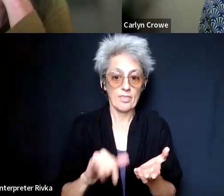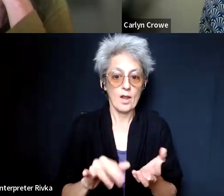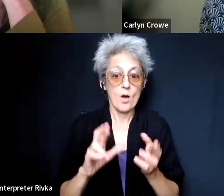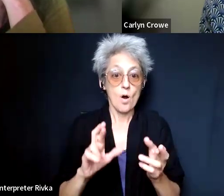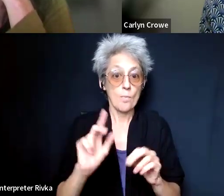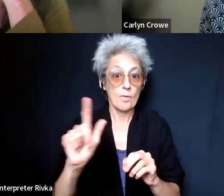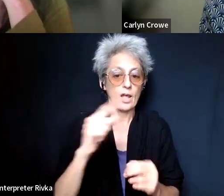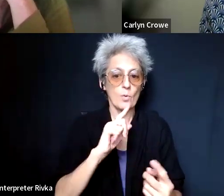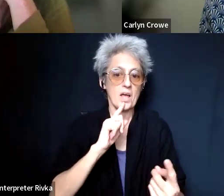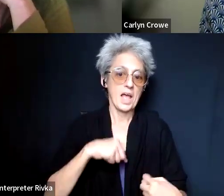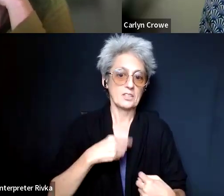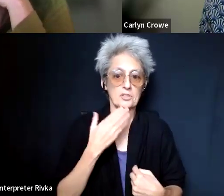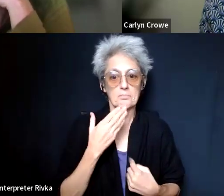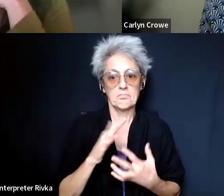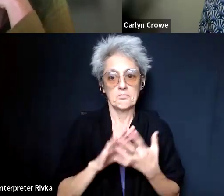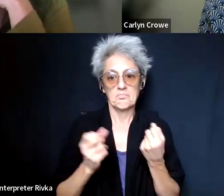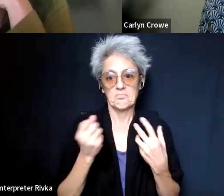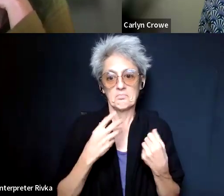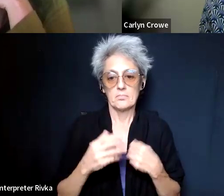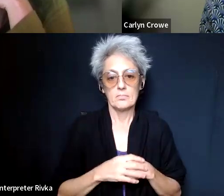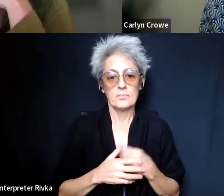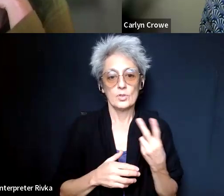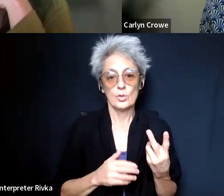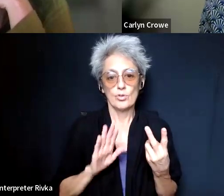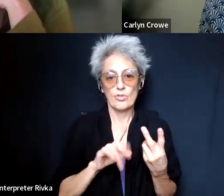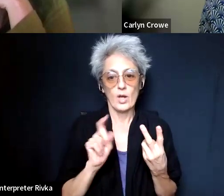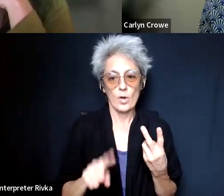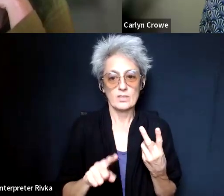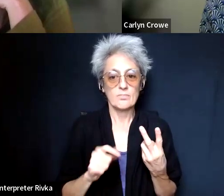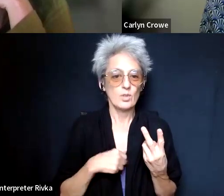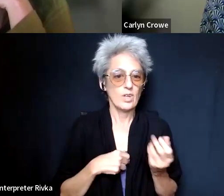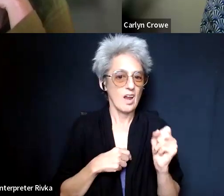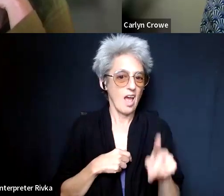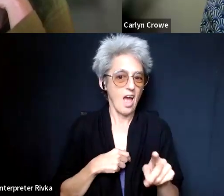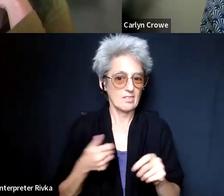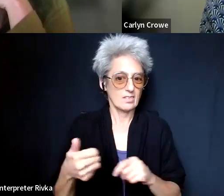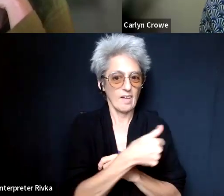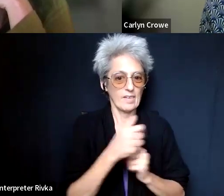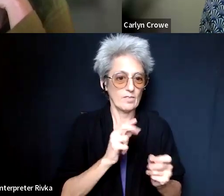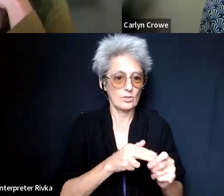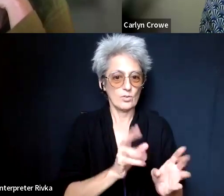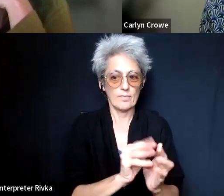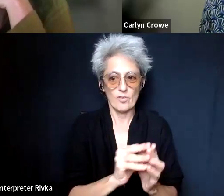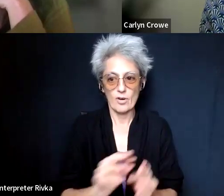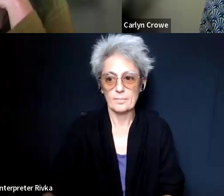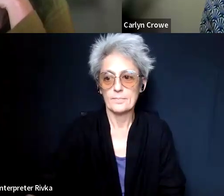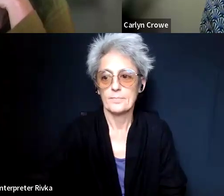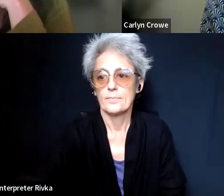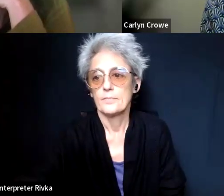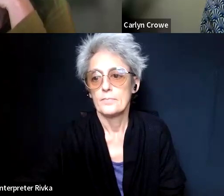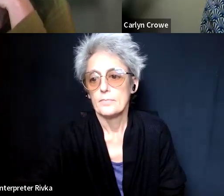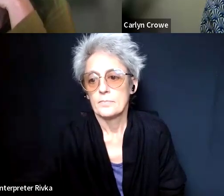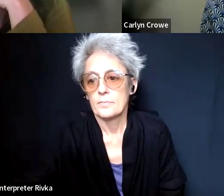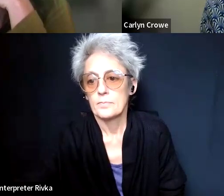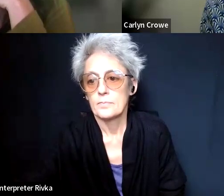them. So these are two great questions that you could pose at those forums if you attend. If you don't, we